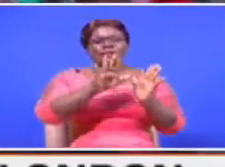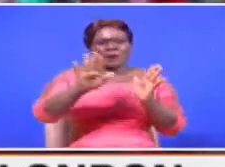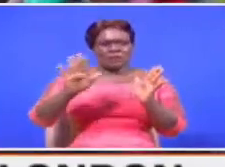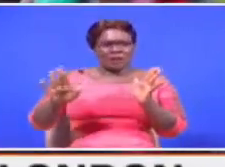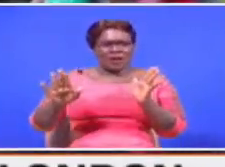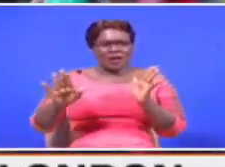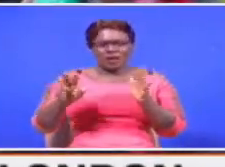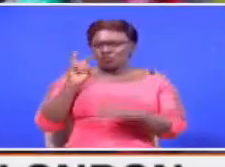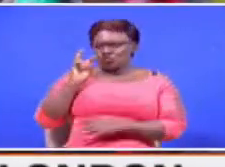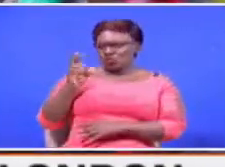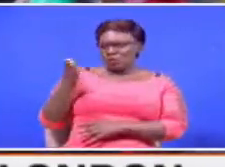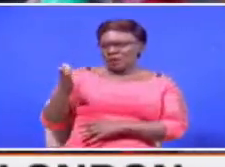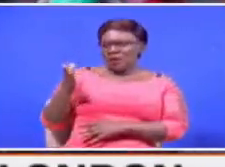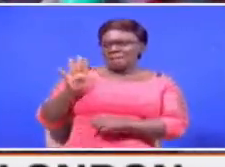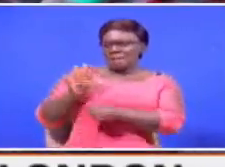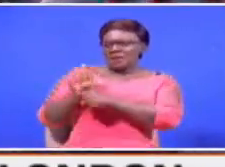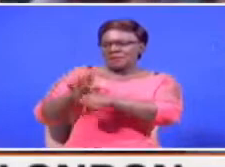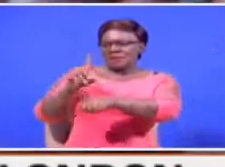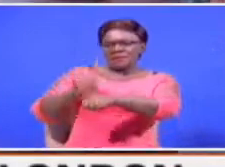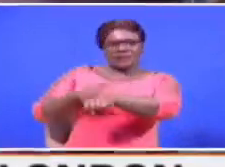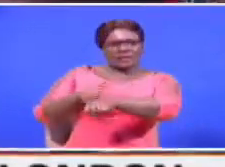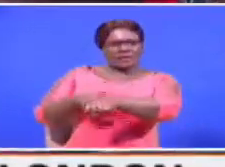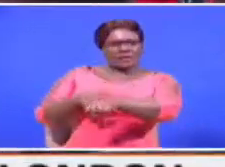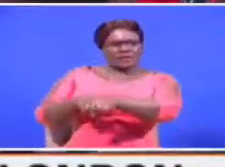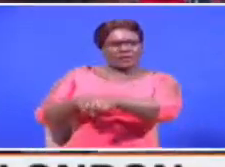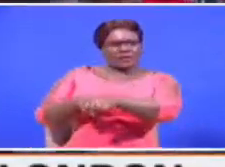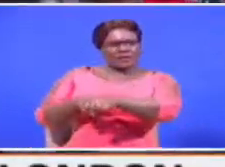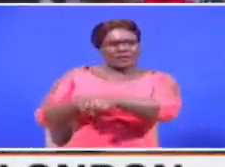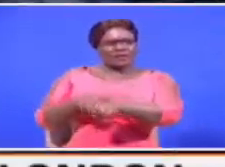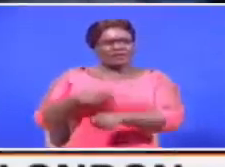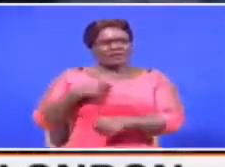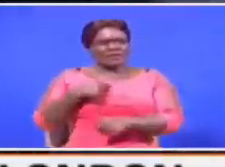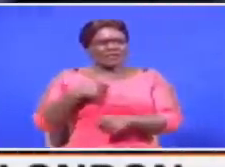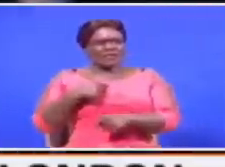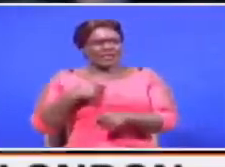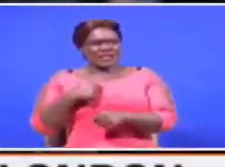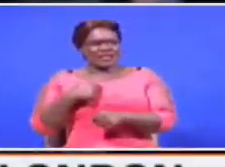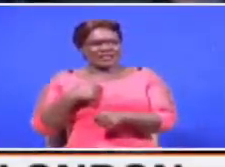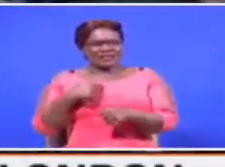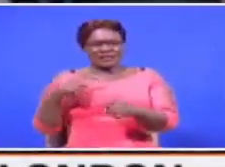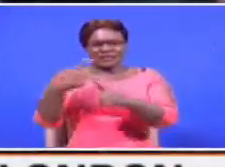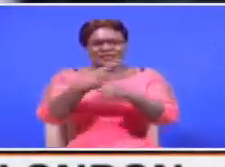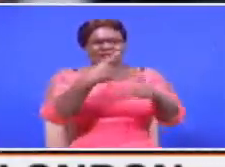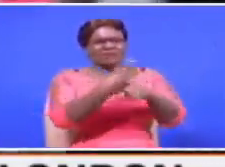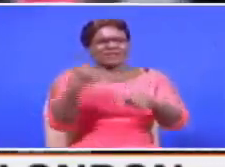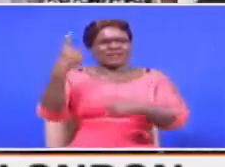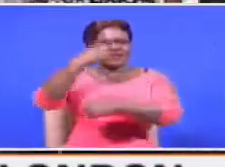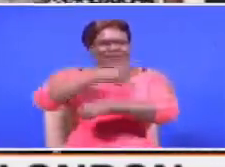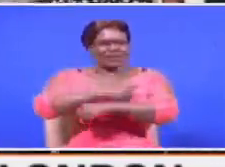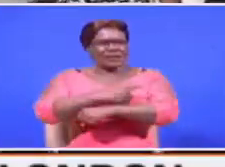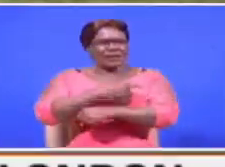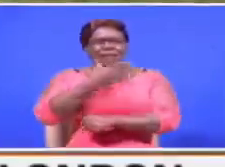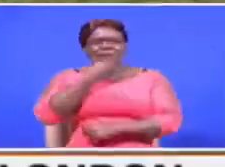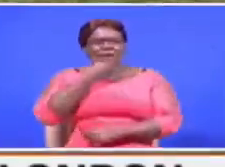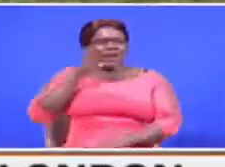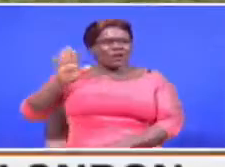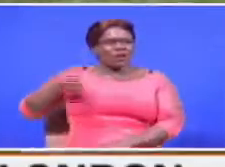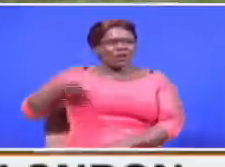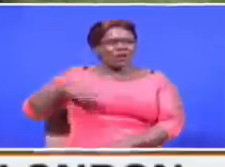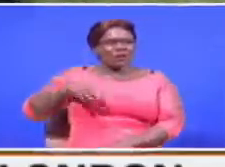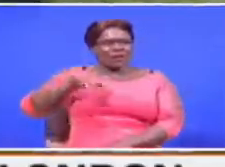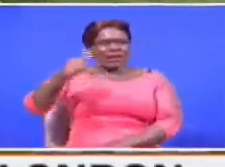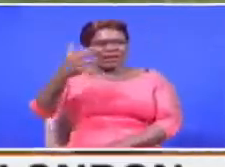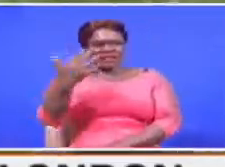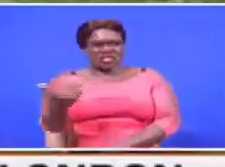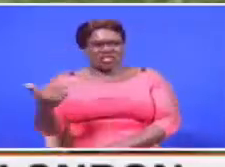We spotted her on several occasions gleefully filming various aspects of the day as men, women